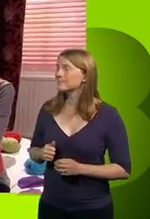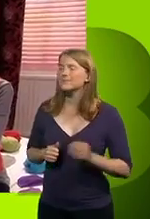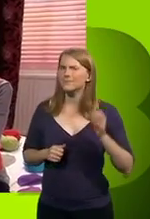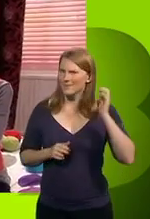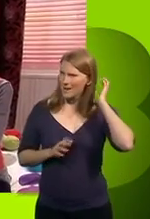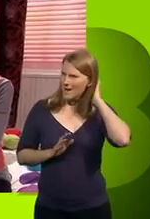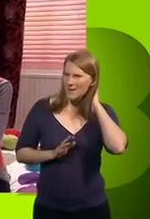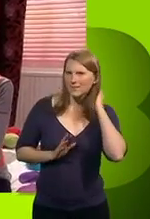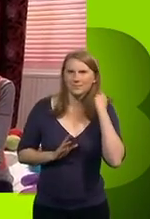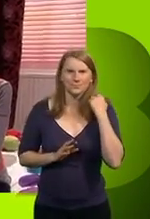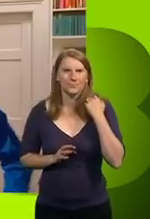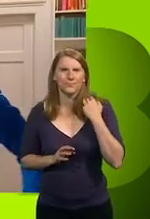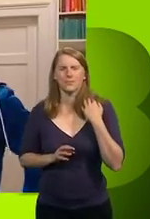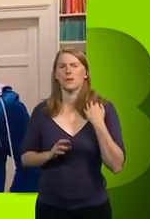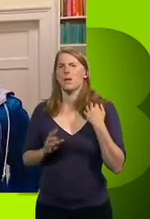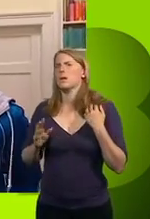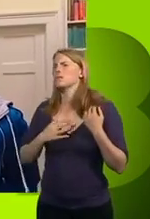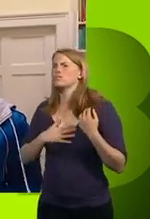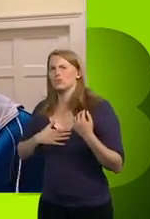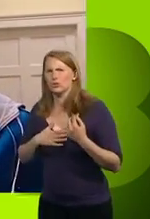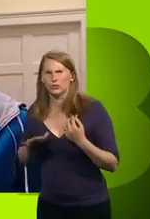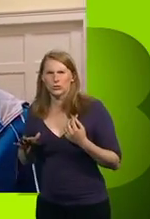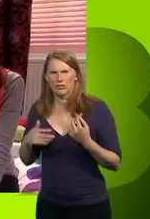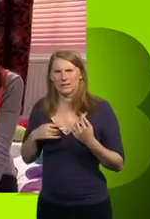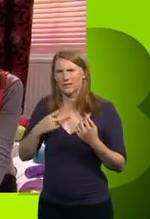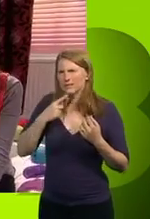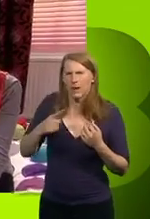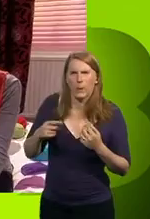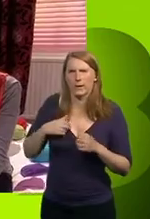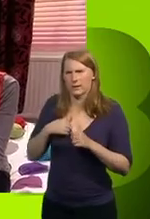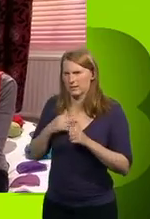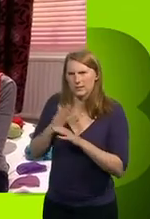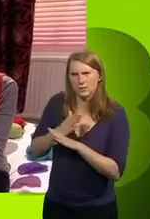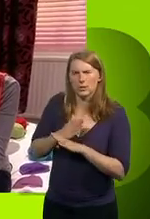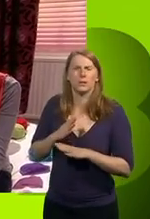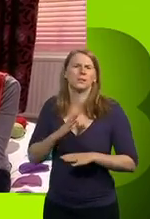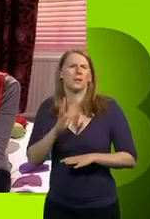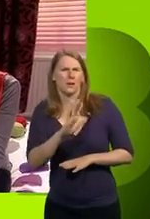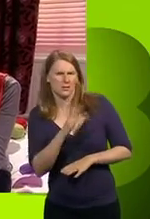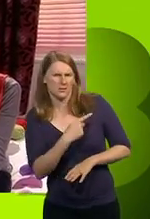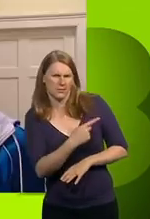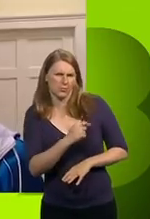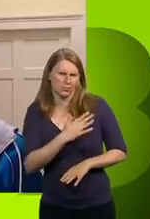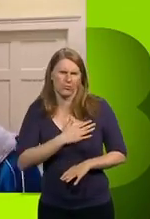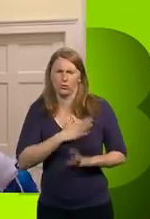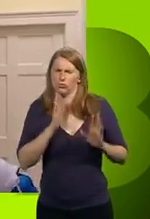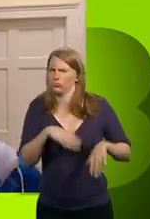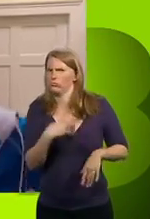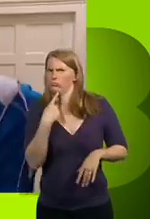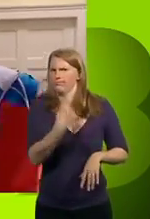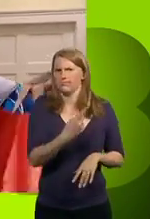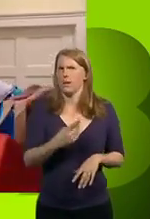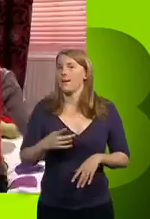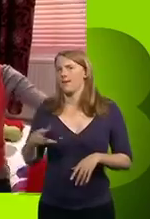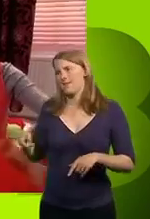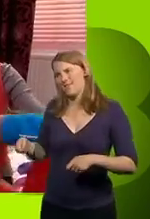Hi. Hi. I'm really sorry I didn't tell you my big secret. No, we're sorry. We shouldn't have said anything. I bought you these to make up for